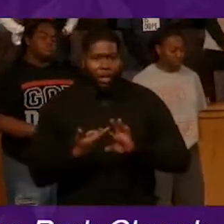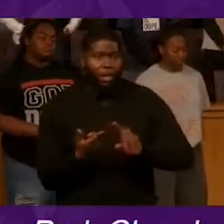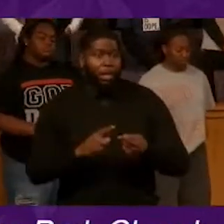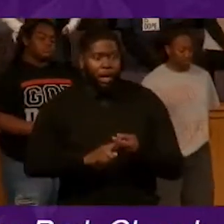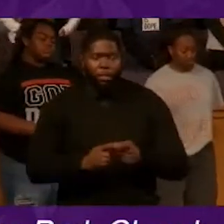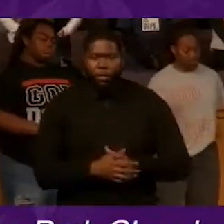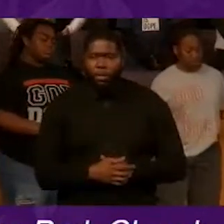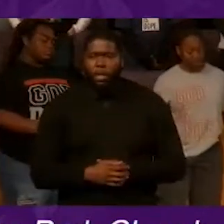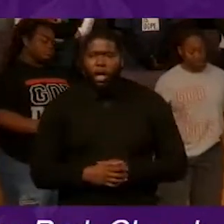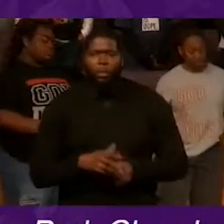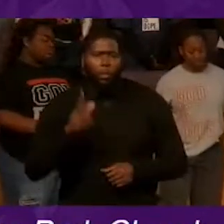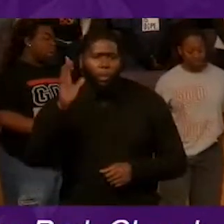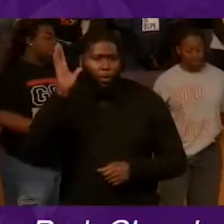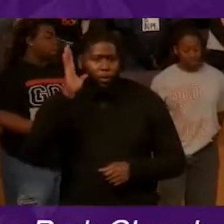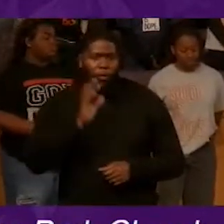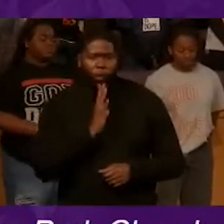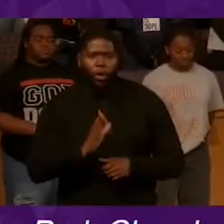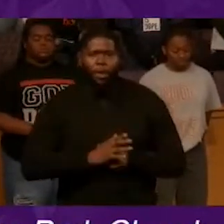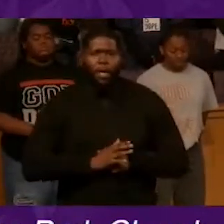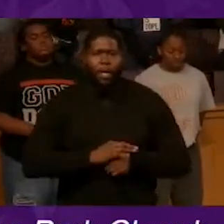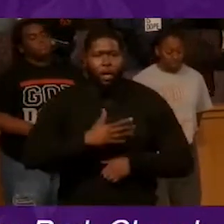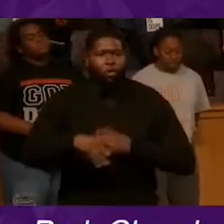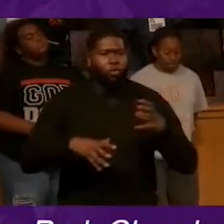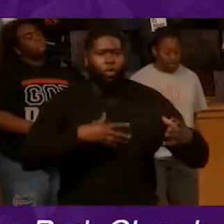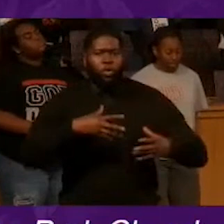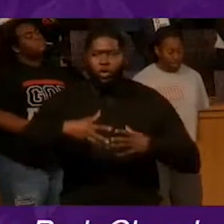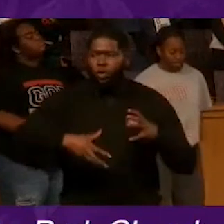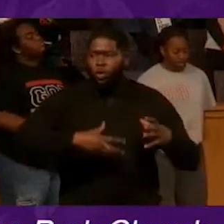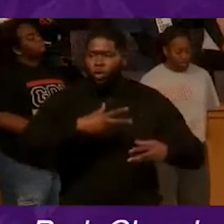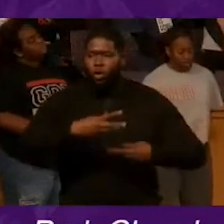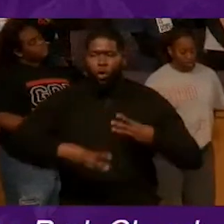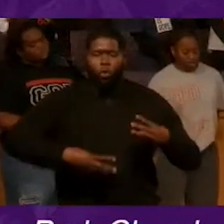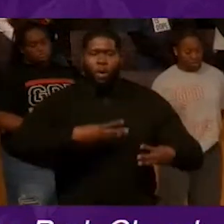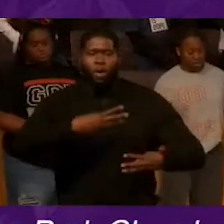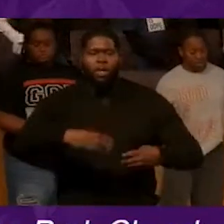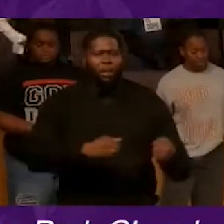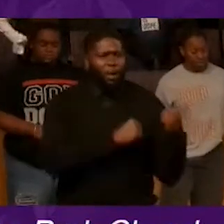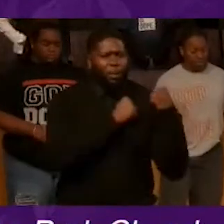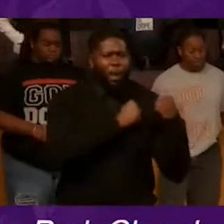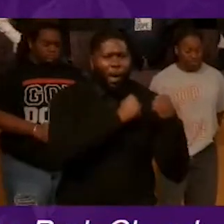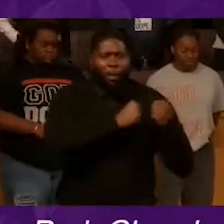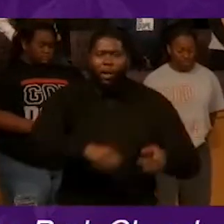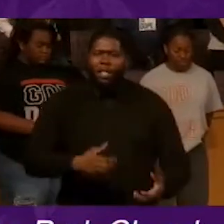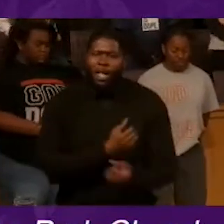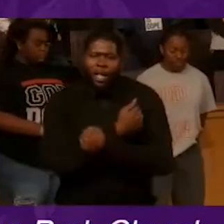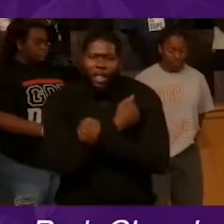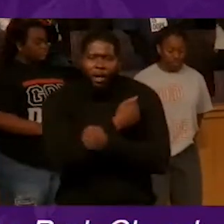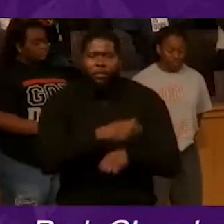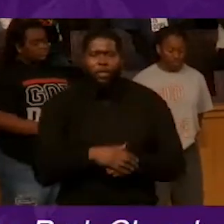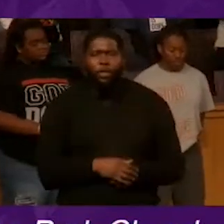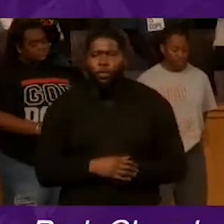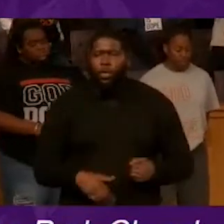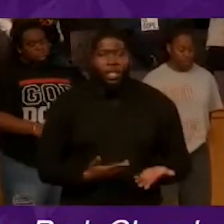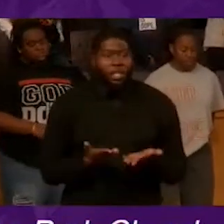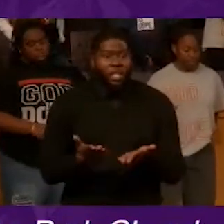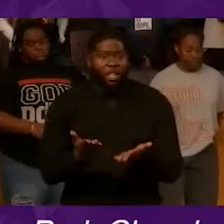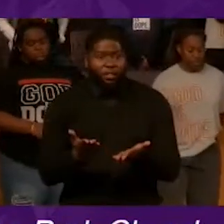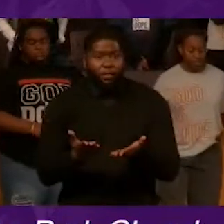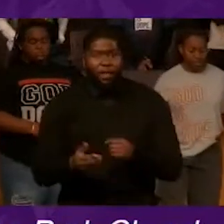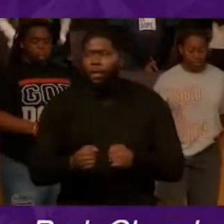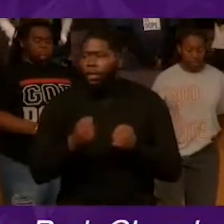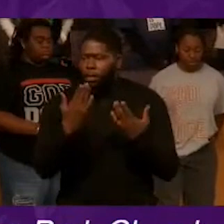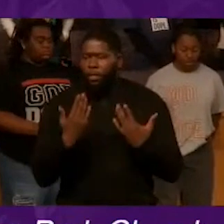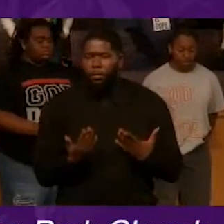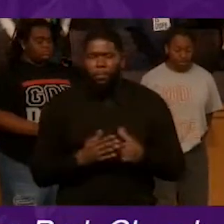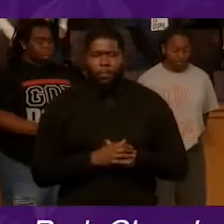now for women across the globe, God, that they continue to be empowered, God, knowing the love that you offer to them.